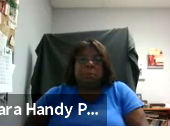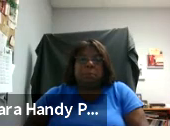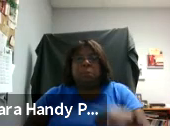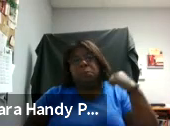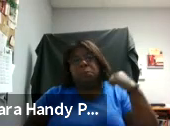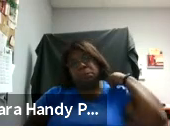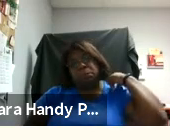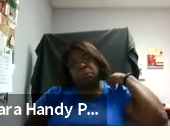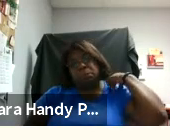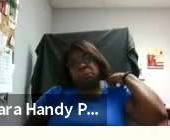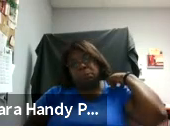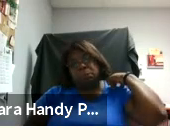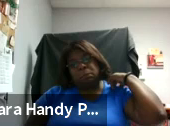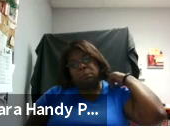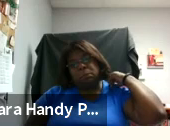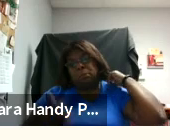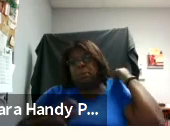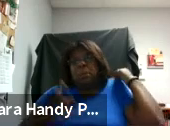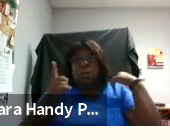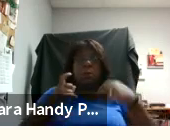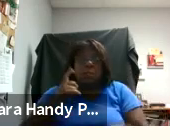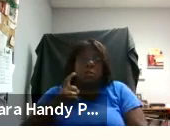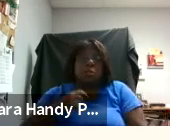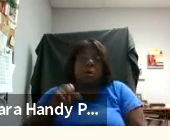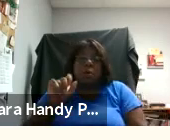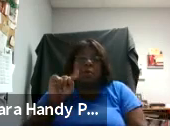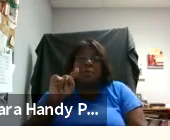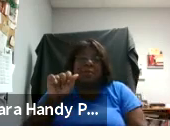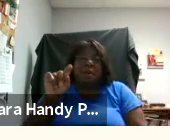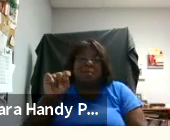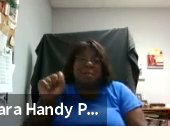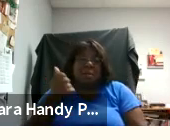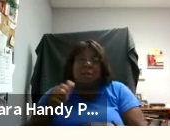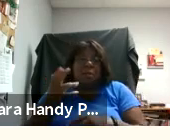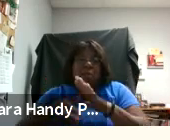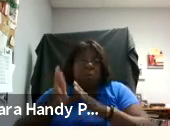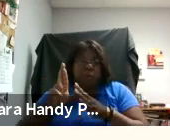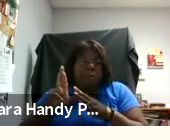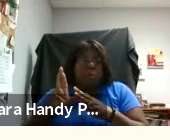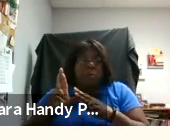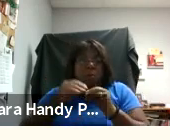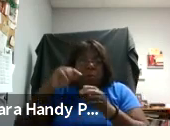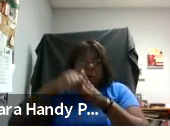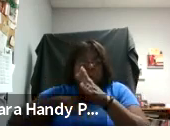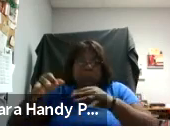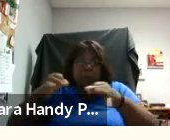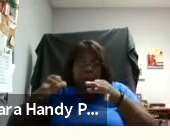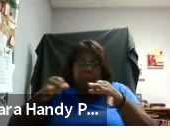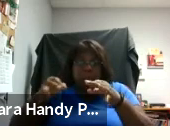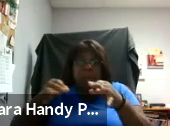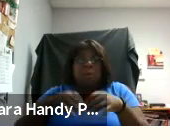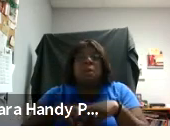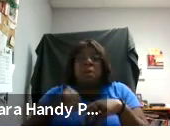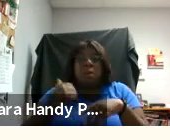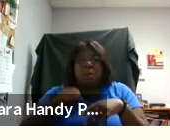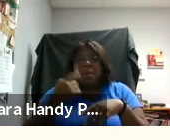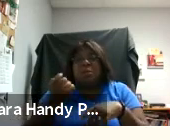Are there any questions on the stats, or is there anything that anybody wants me to review in more detail? We did have a